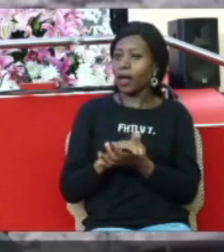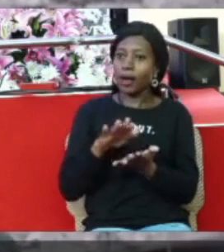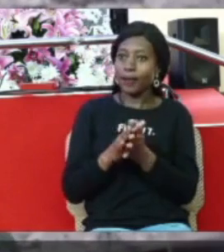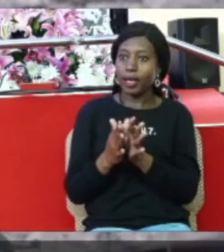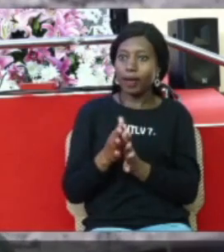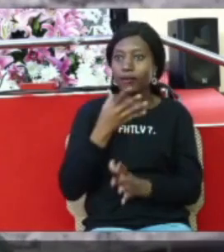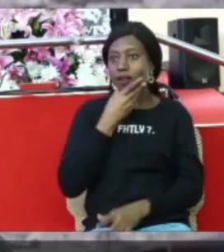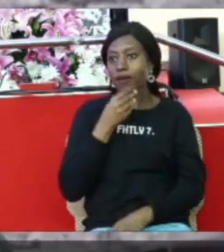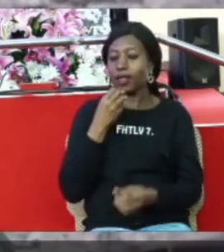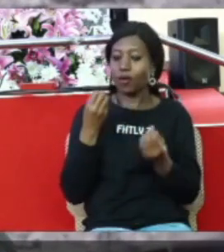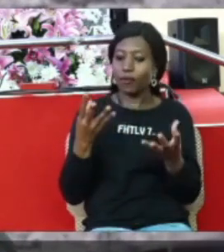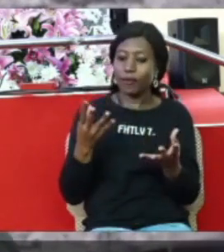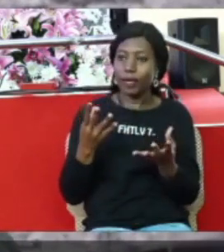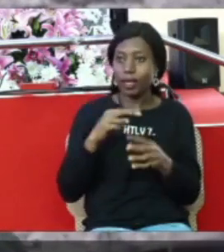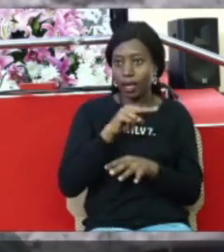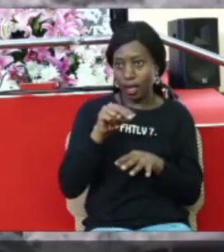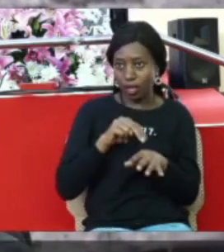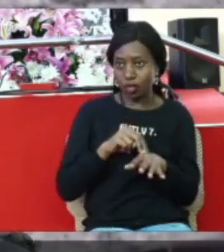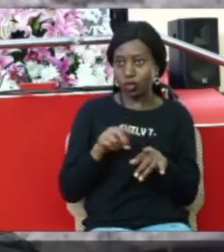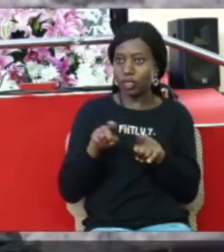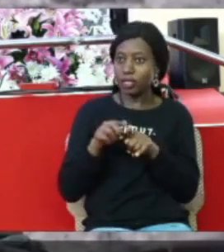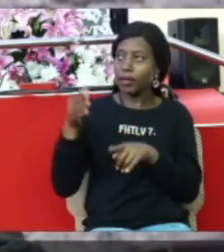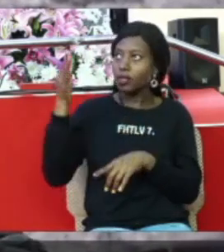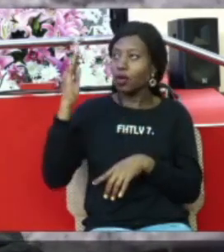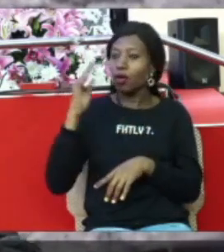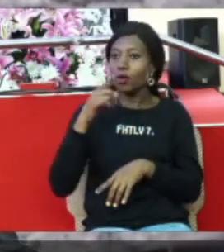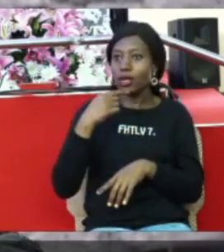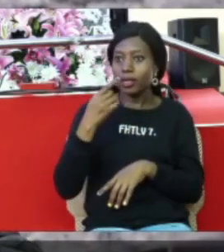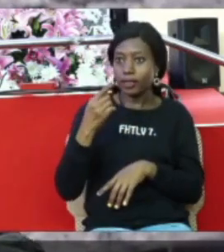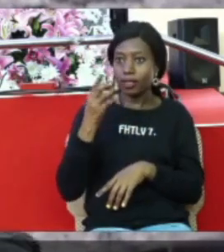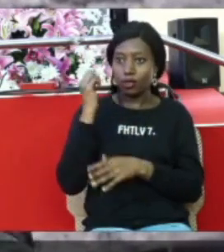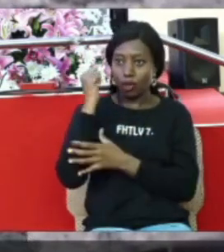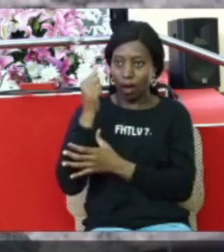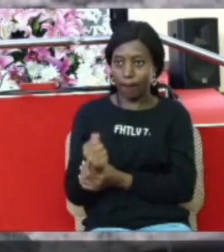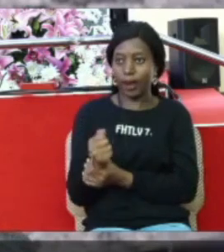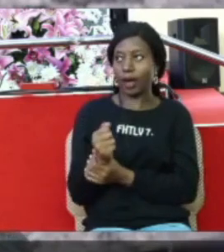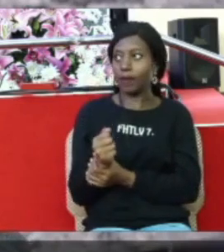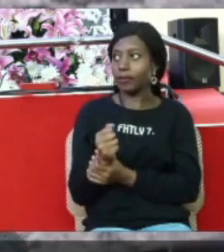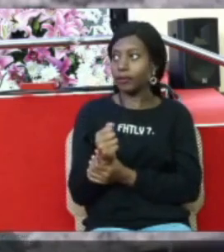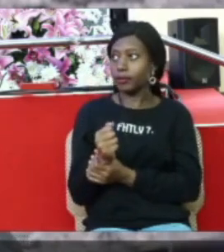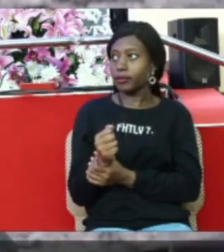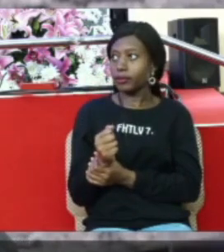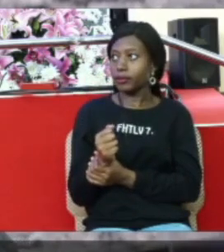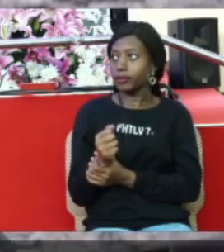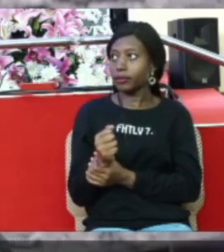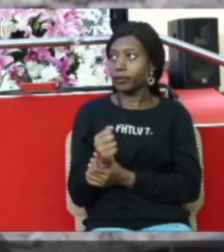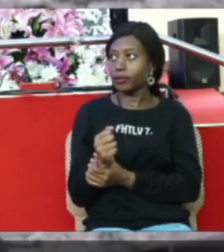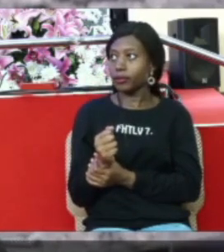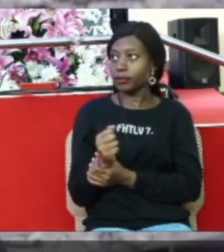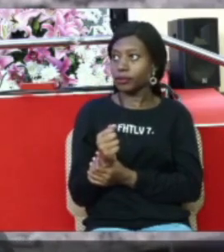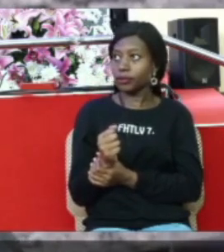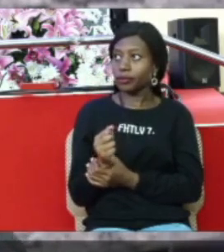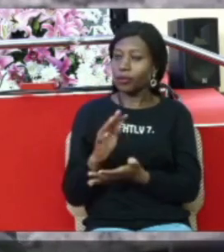nations, just as it had been said to him, so shall your offspring be. Without weakening in